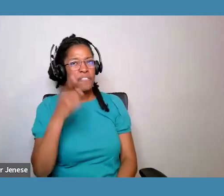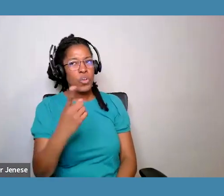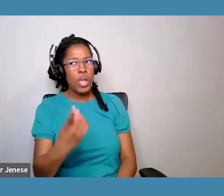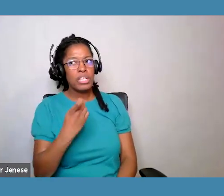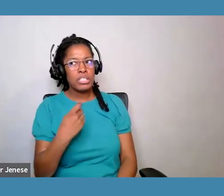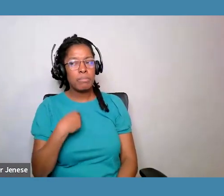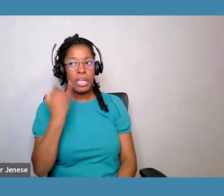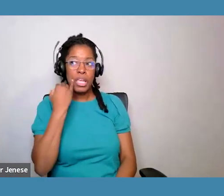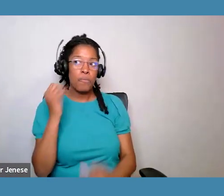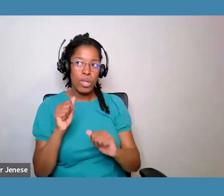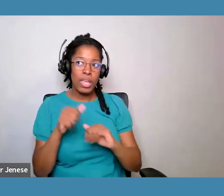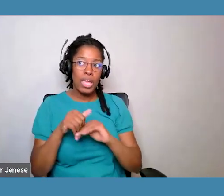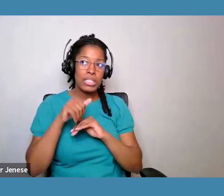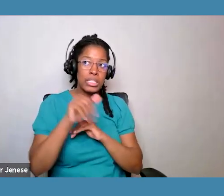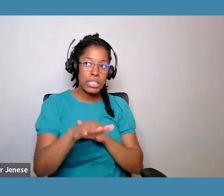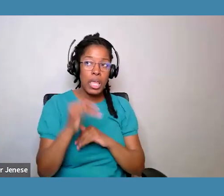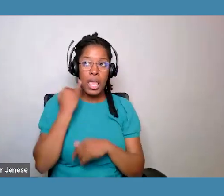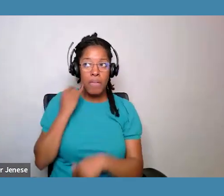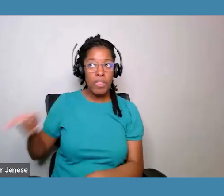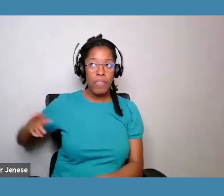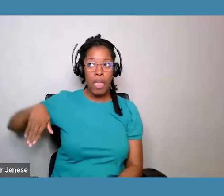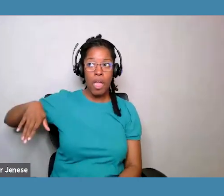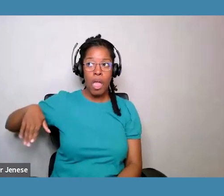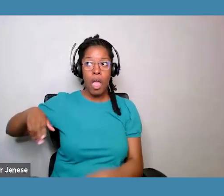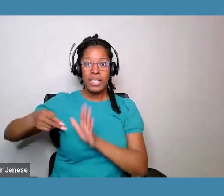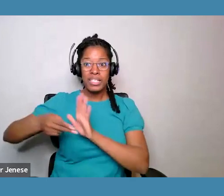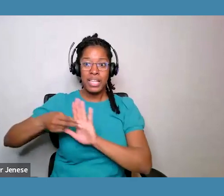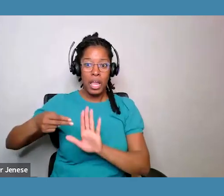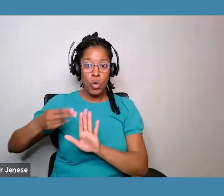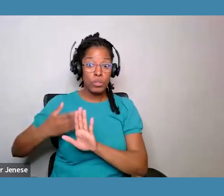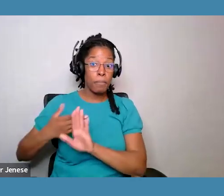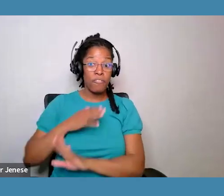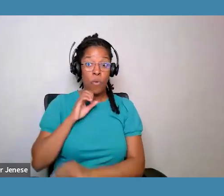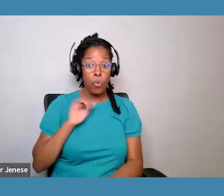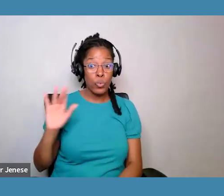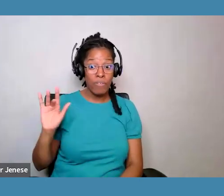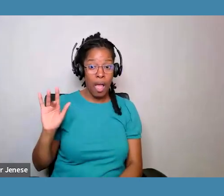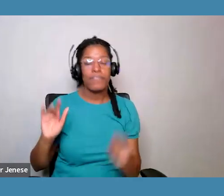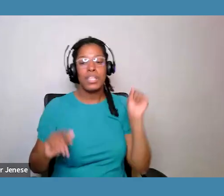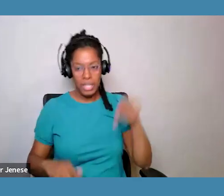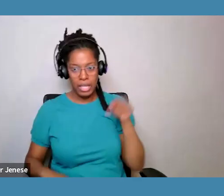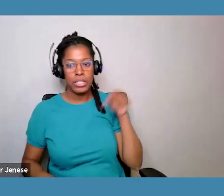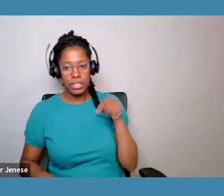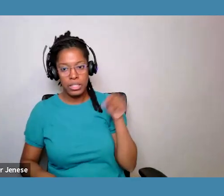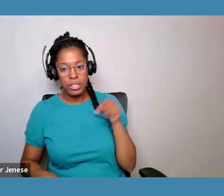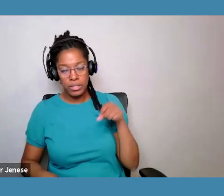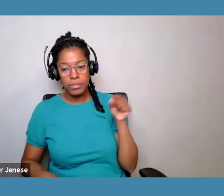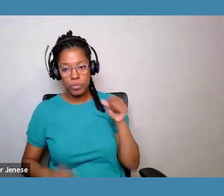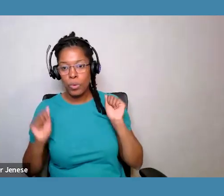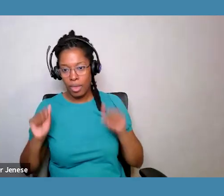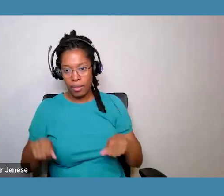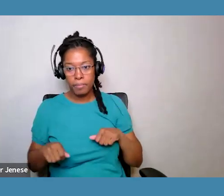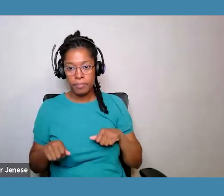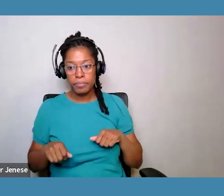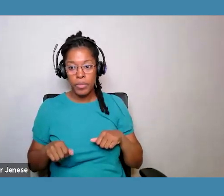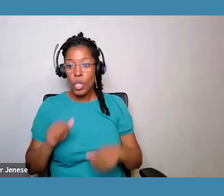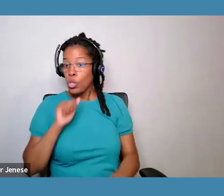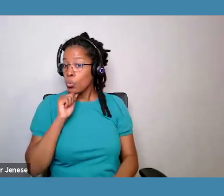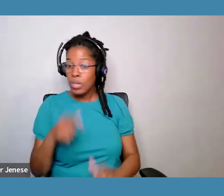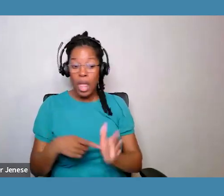submit an application if they weren't diagnosed prior to age 22, yes, you can also do that. You're not required to